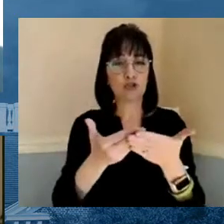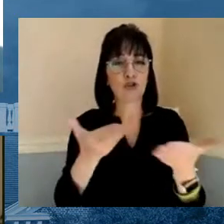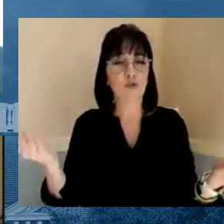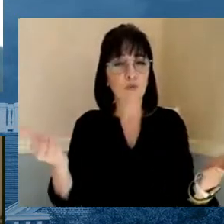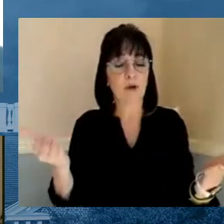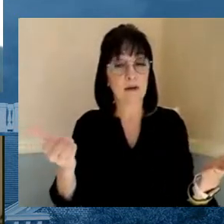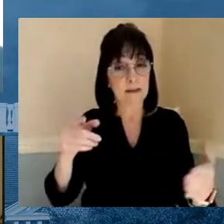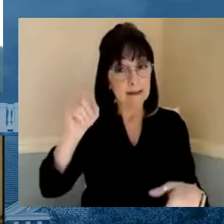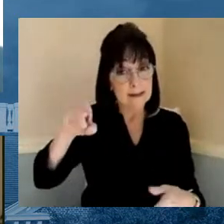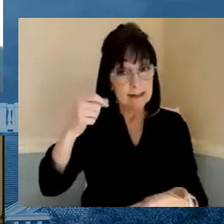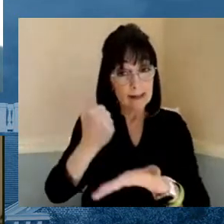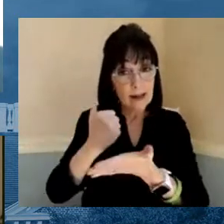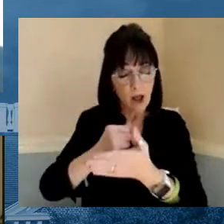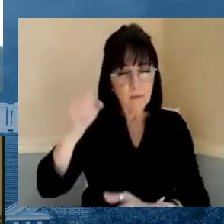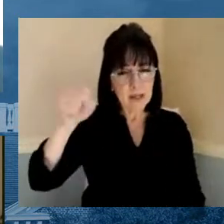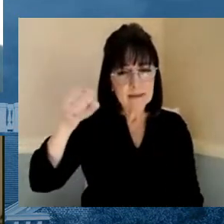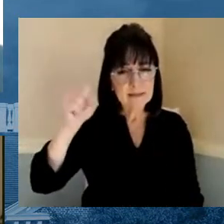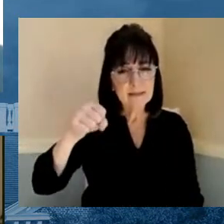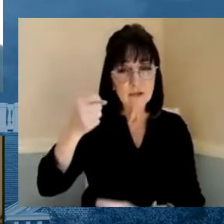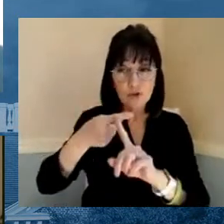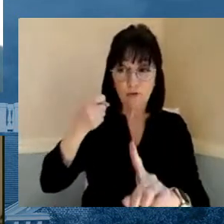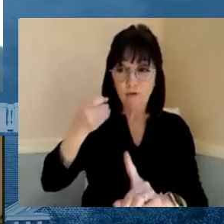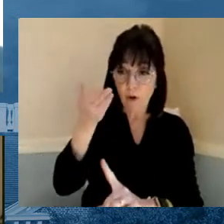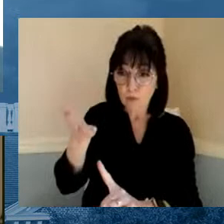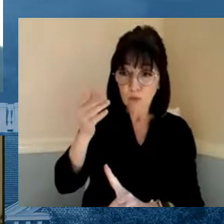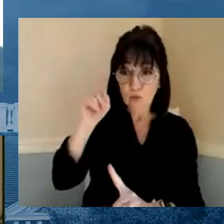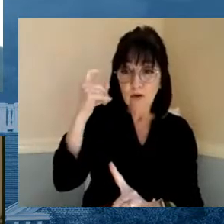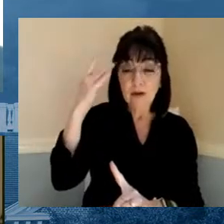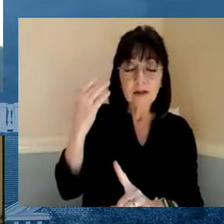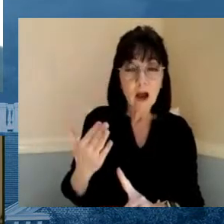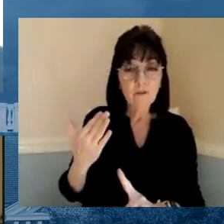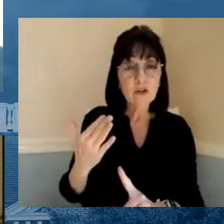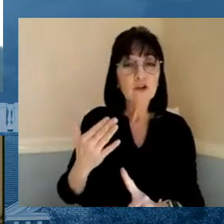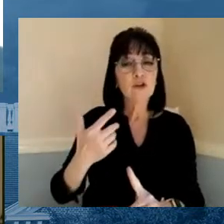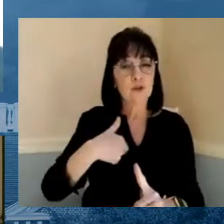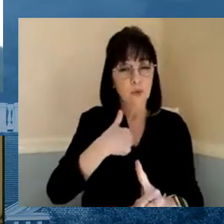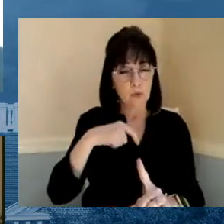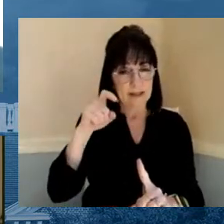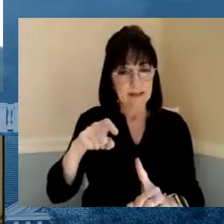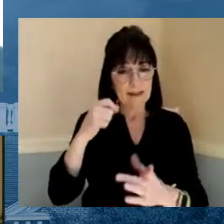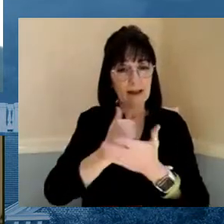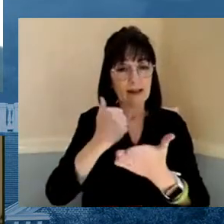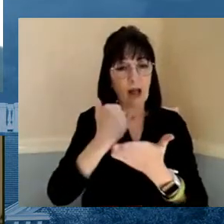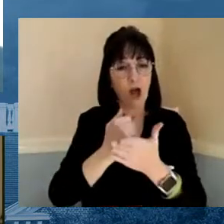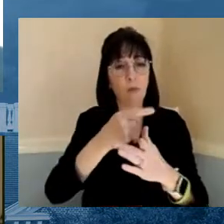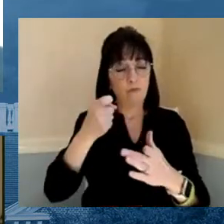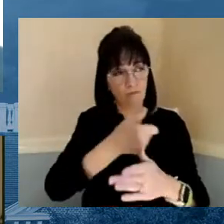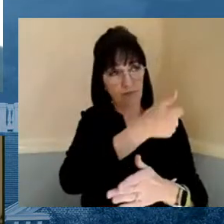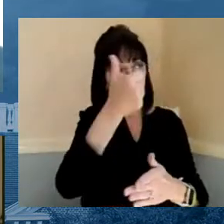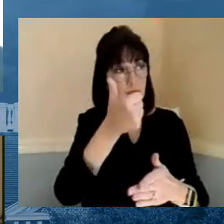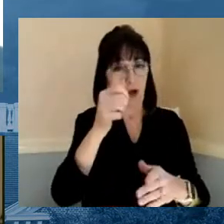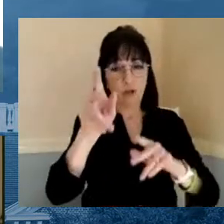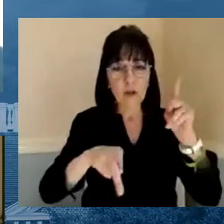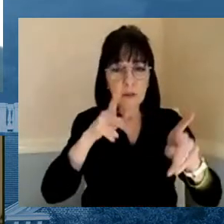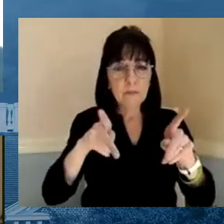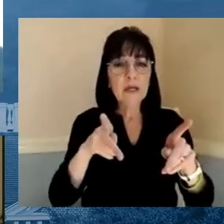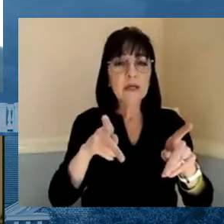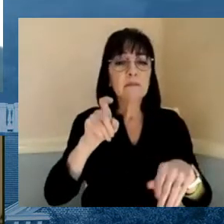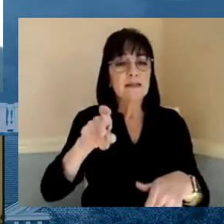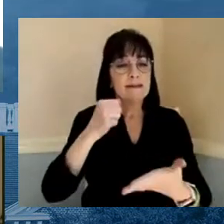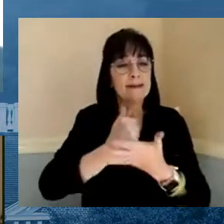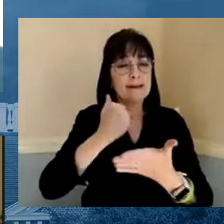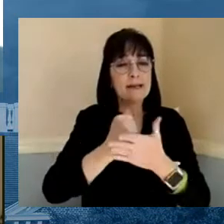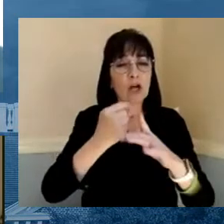help from you, Governor. We know we need some help from folks. We know we need, in order to continue to be out there strong and in the communities, we know we need